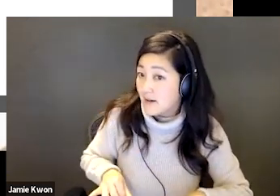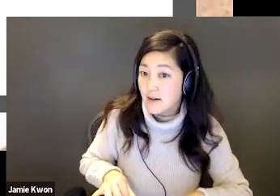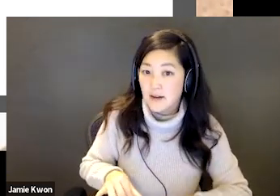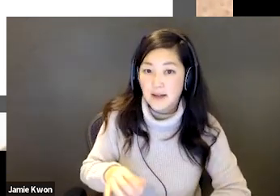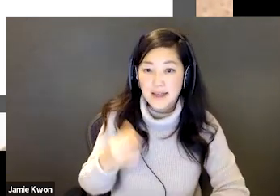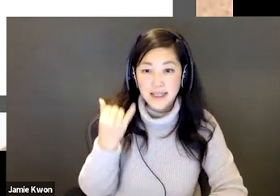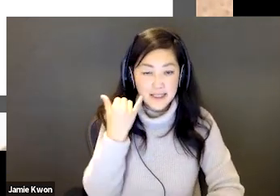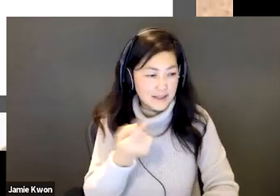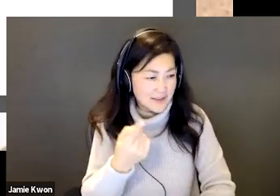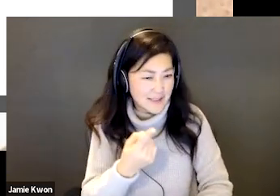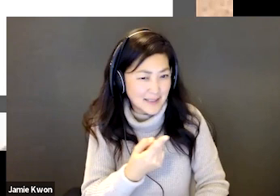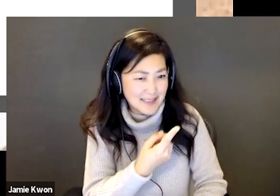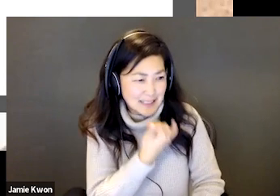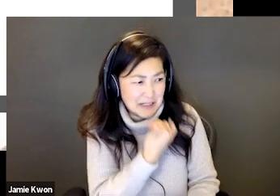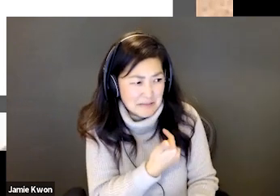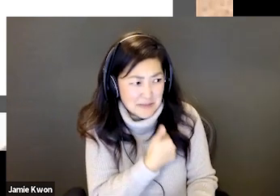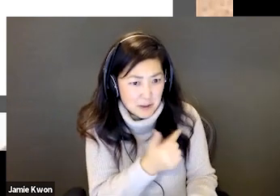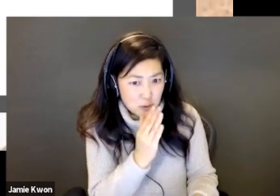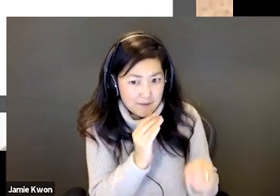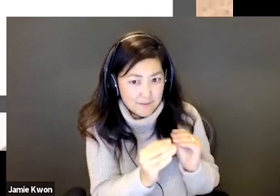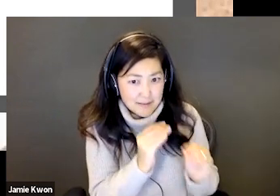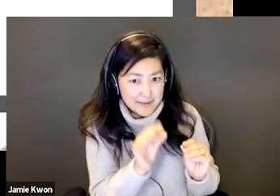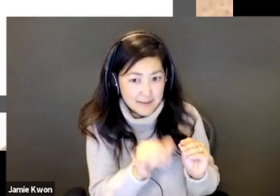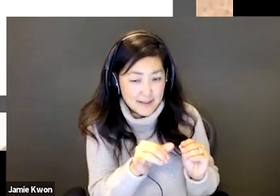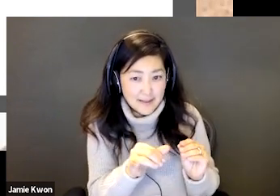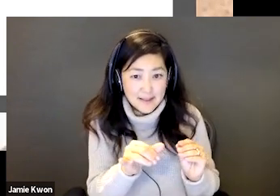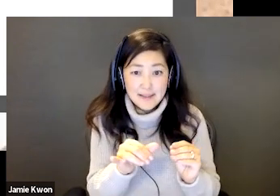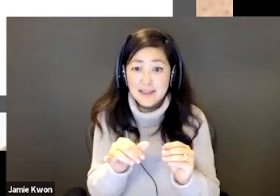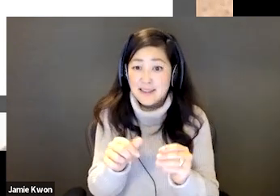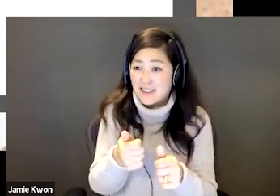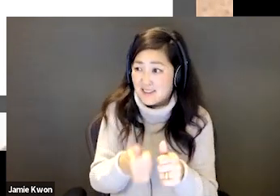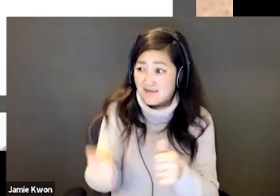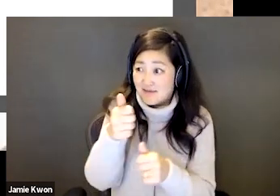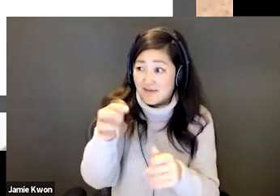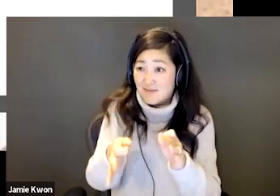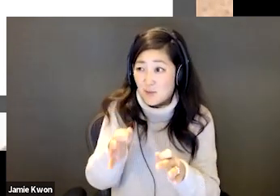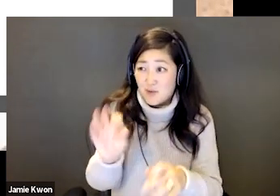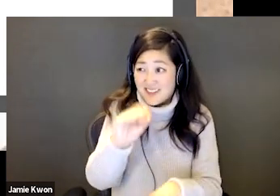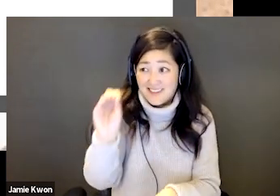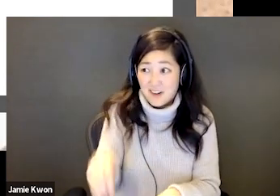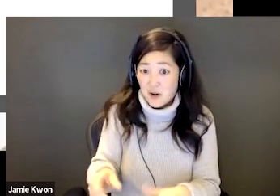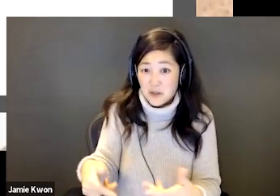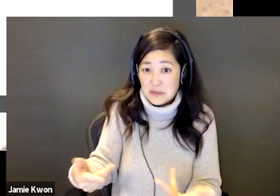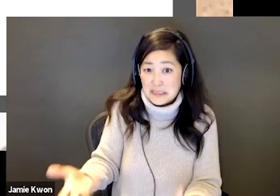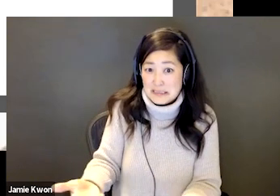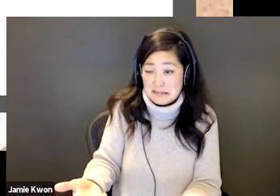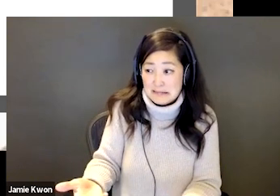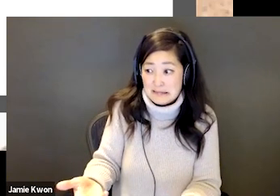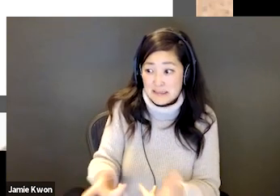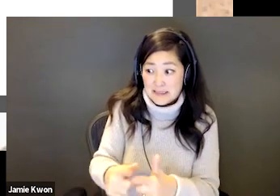incorrect, I correct it. The Supreme Court is in Ottawa, I clarified for her while creating a